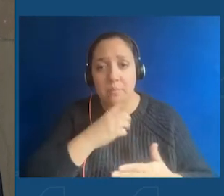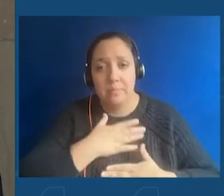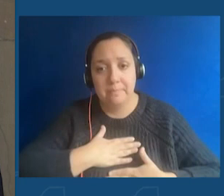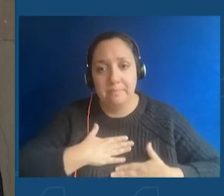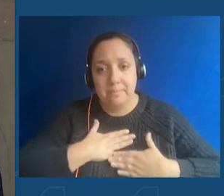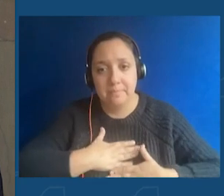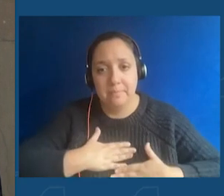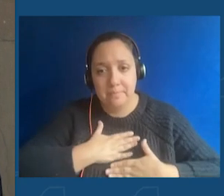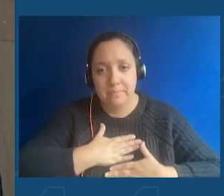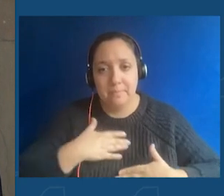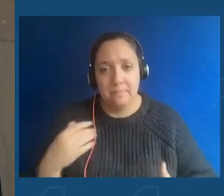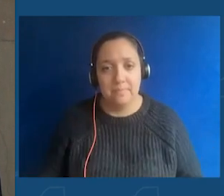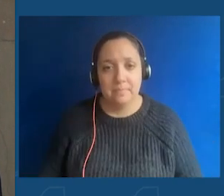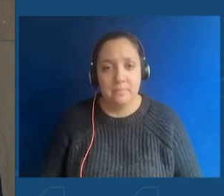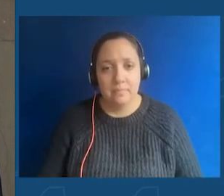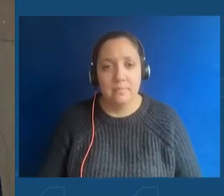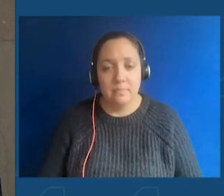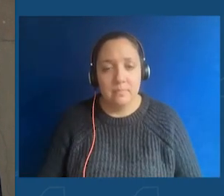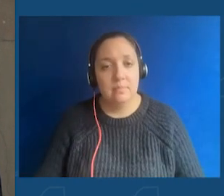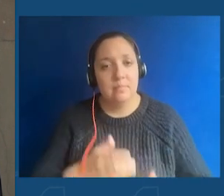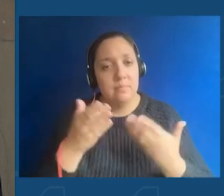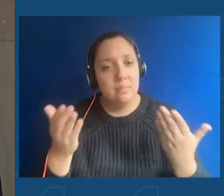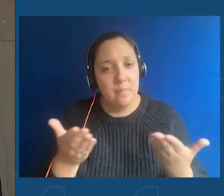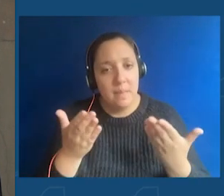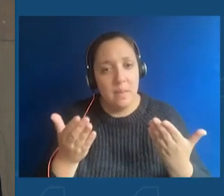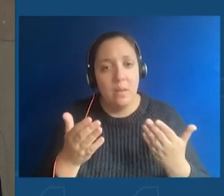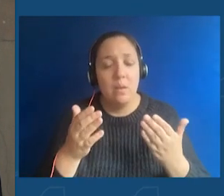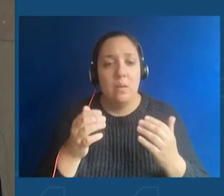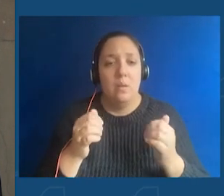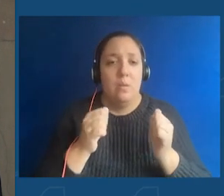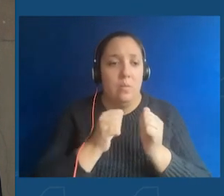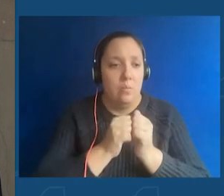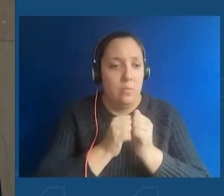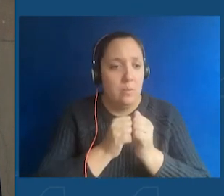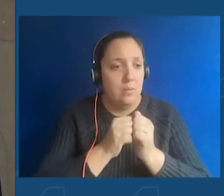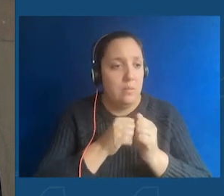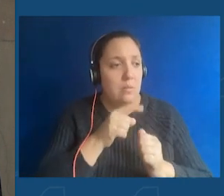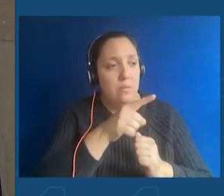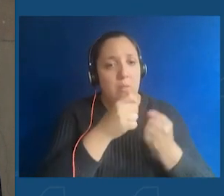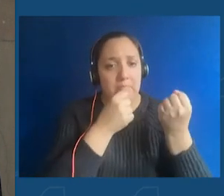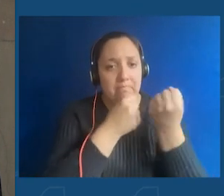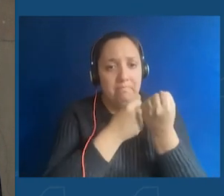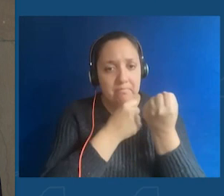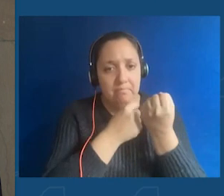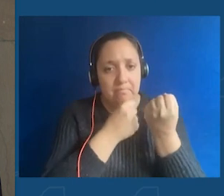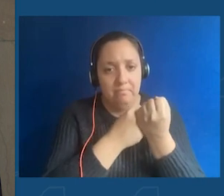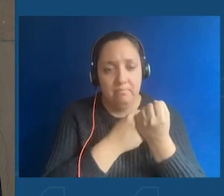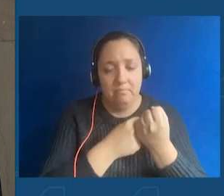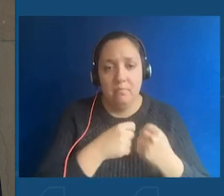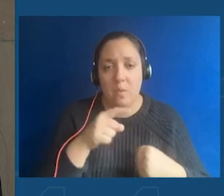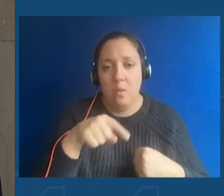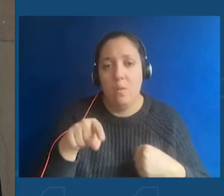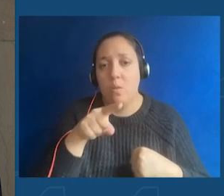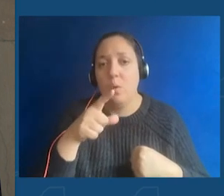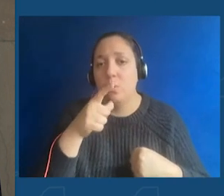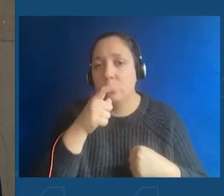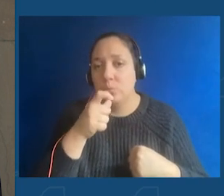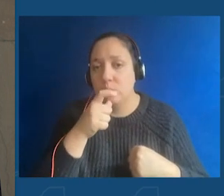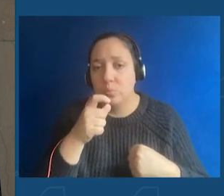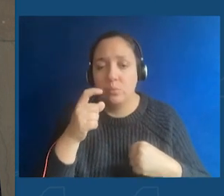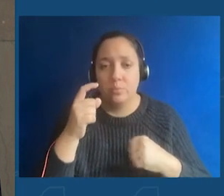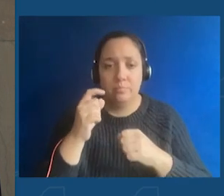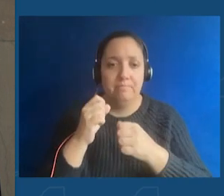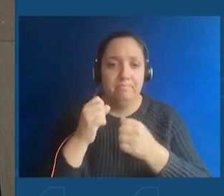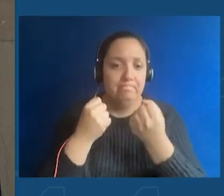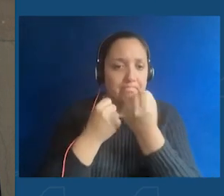with so many of my friends and allies from the legislature, the real champions of women's reproductive freedom that I've worked with for a